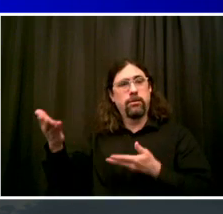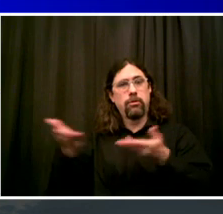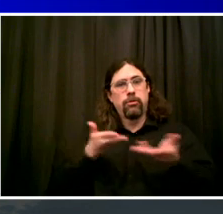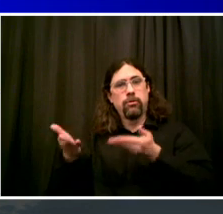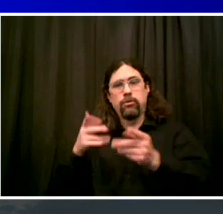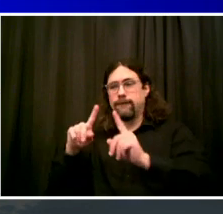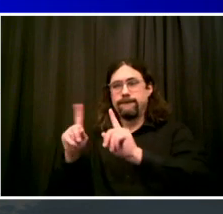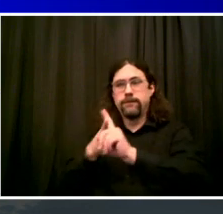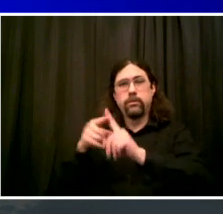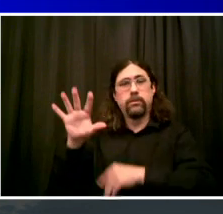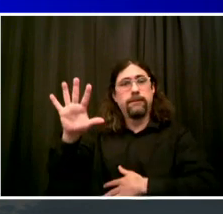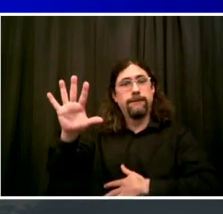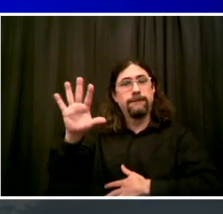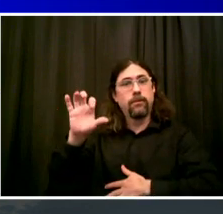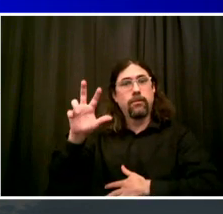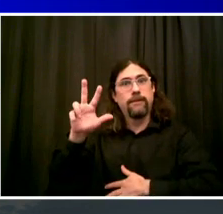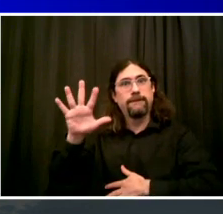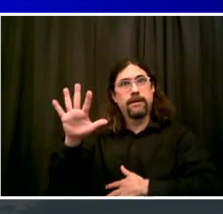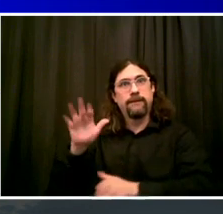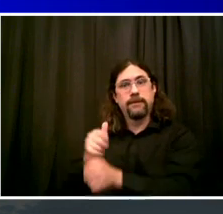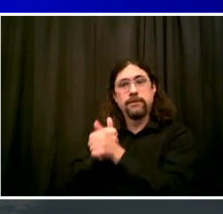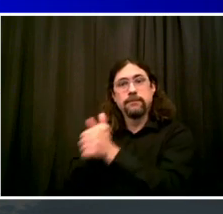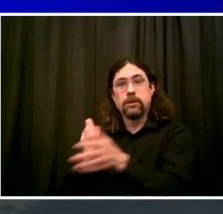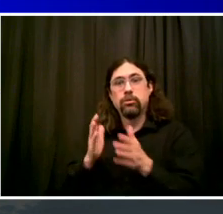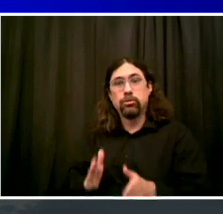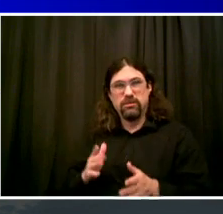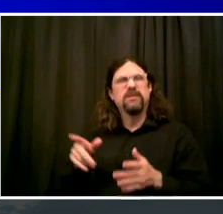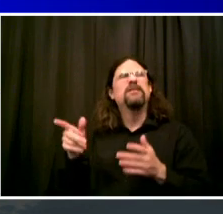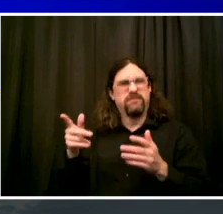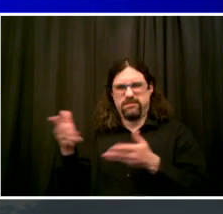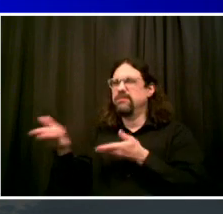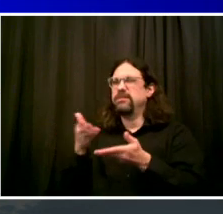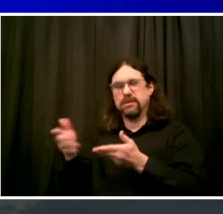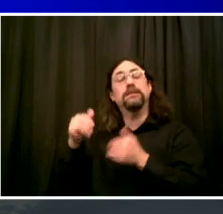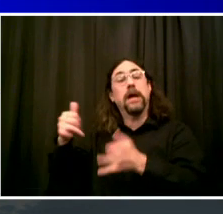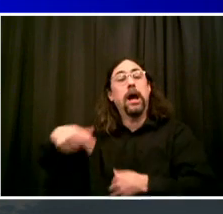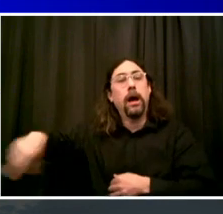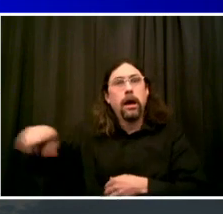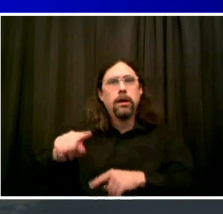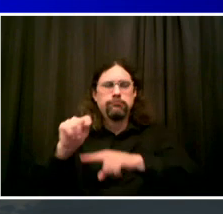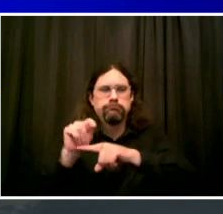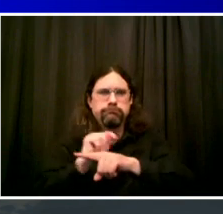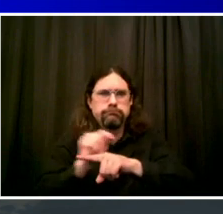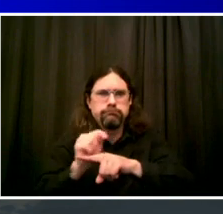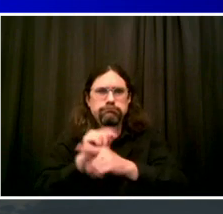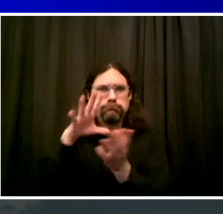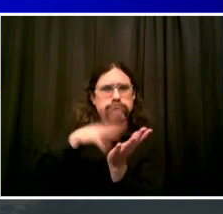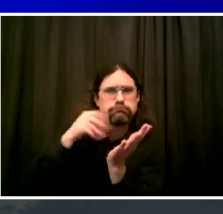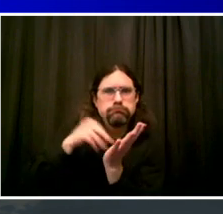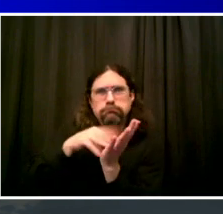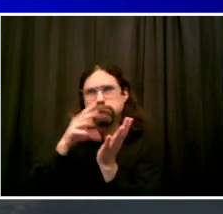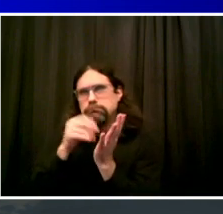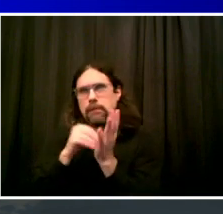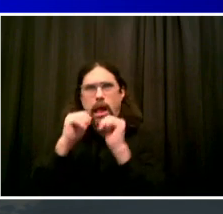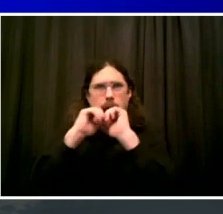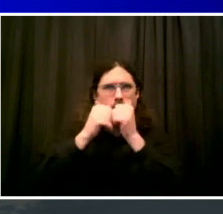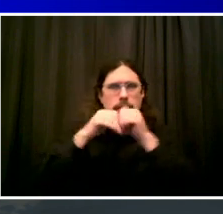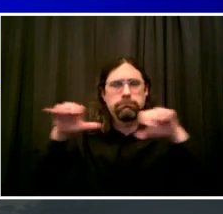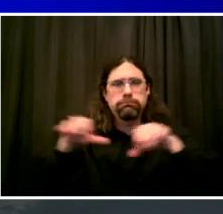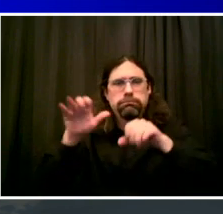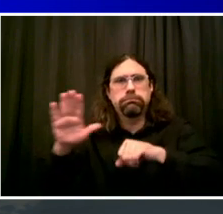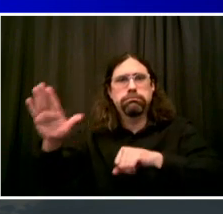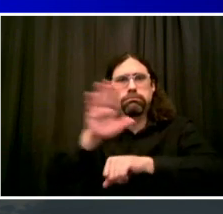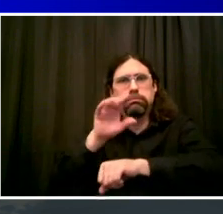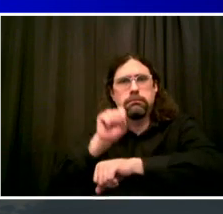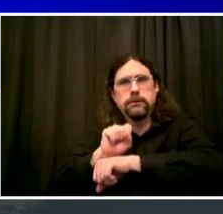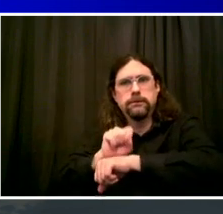Hopkins University Training Initiative sponsored by Bloomberg Philanthropies. As they complete their training and they're ready to go, those